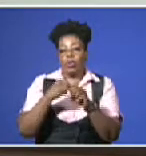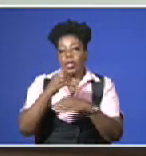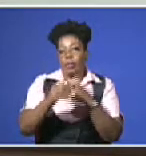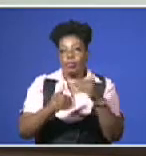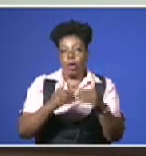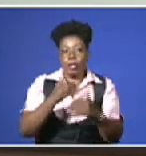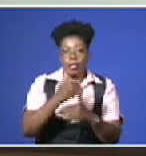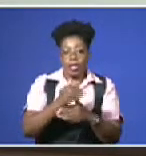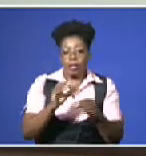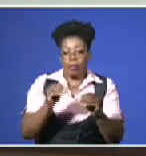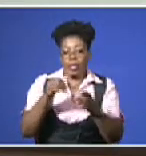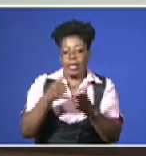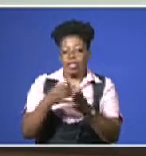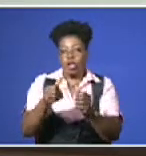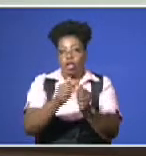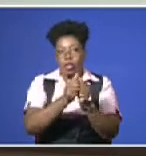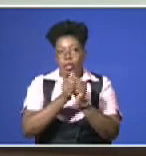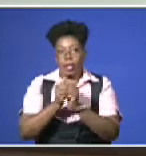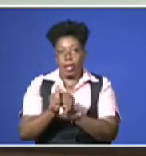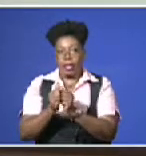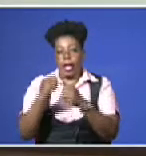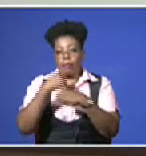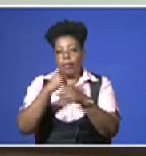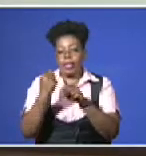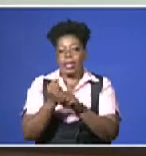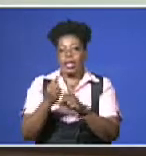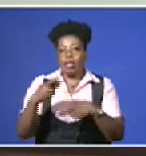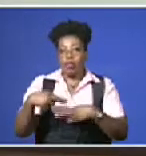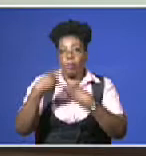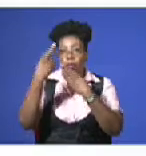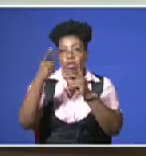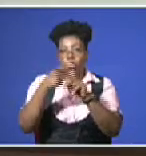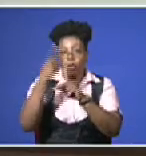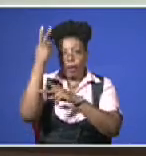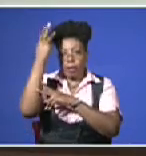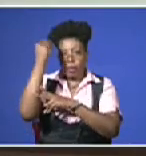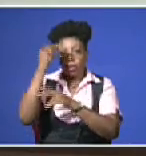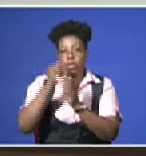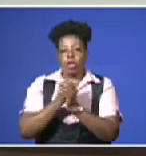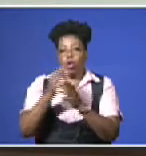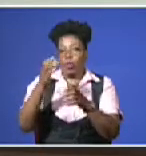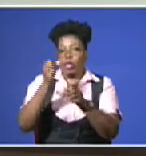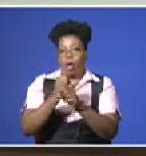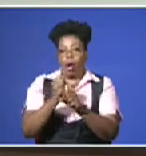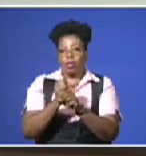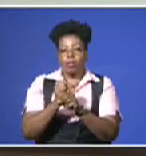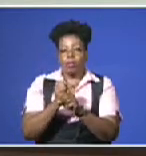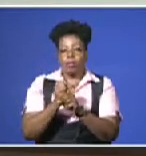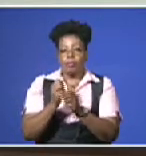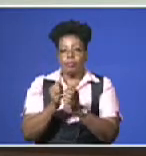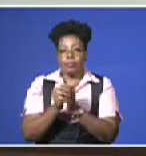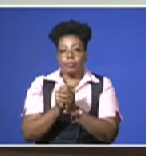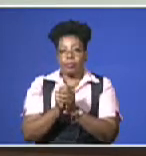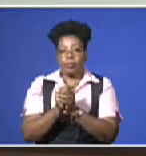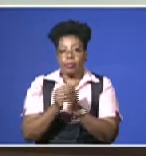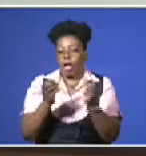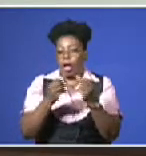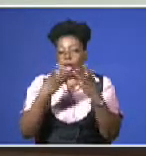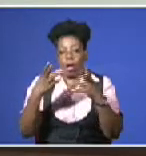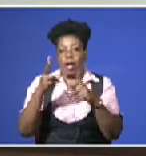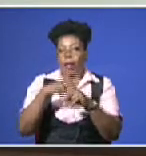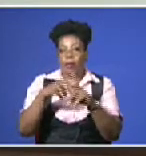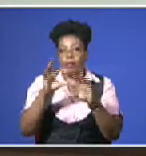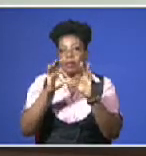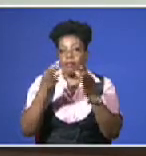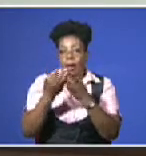now putting it together and making our recommendation to the Prime Minister. We got a tremendous amount of applications from the